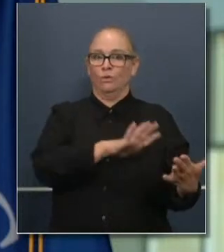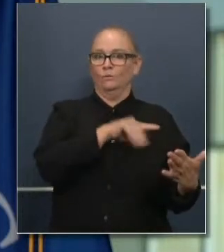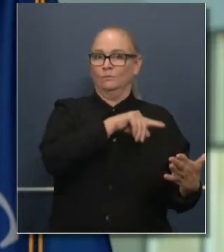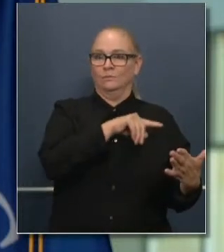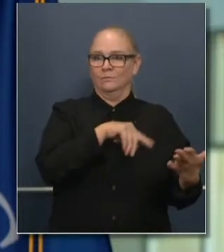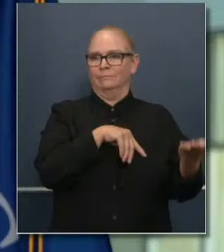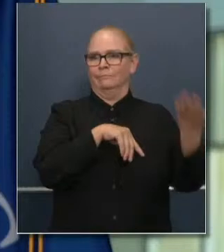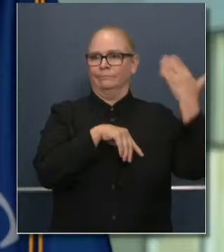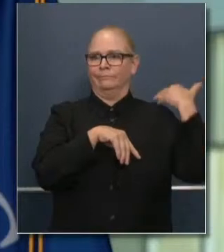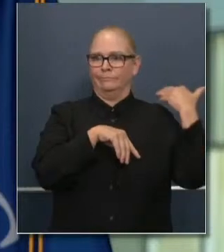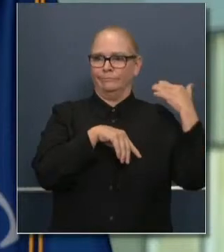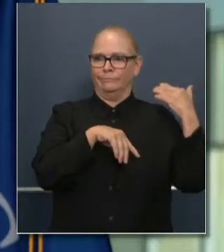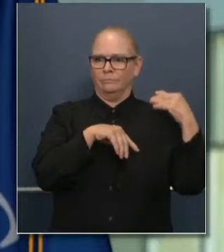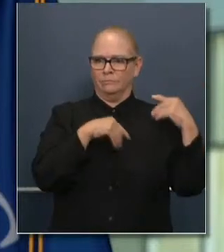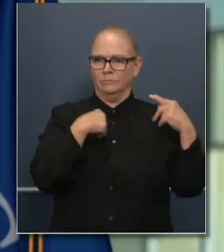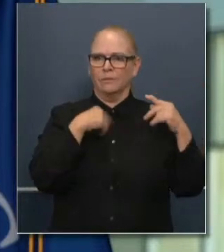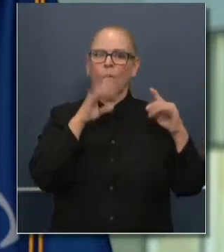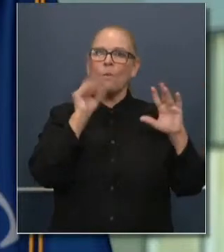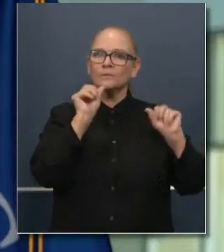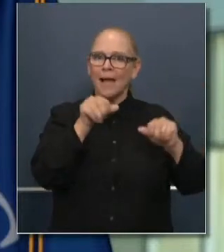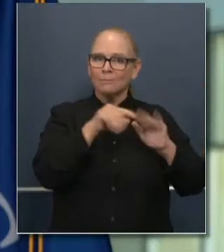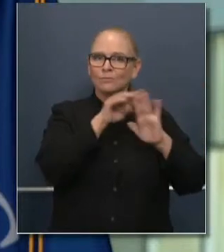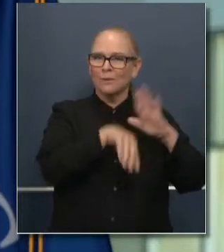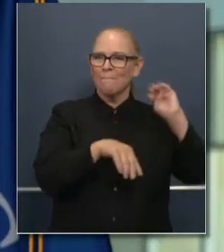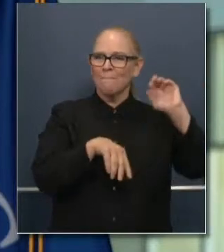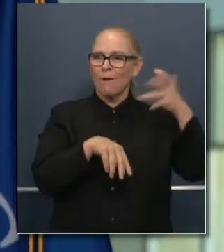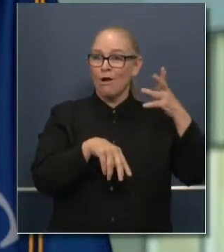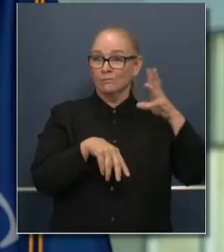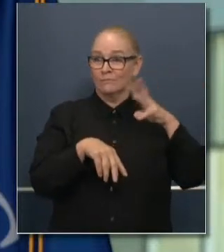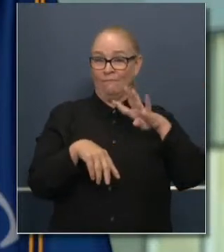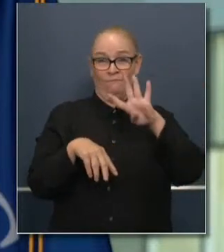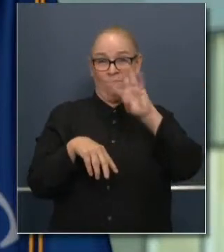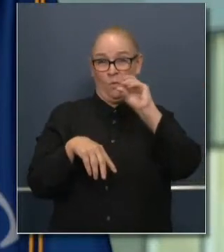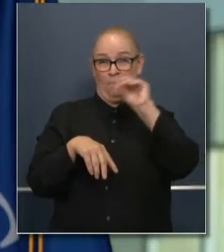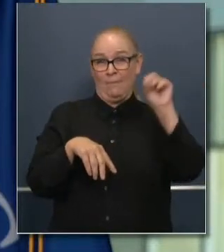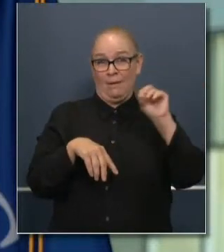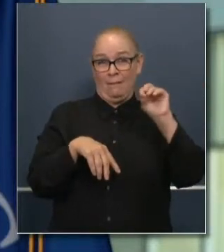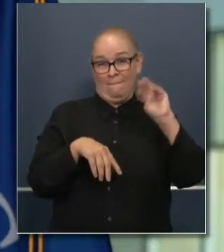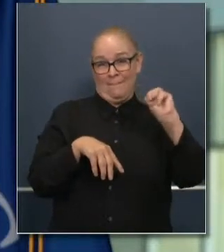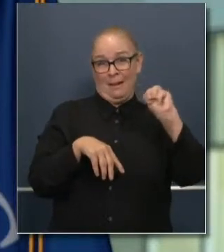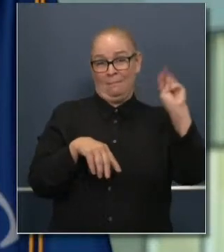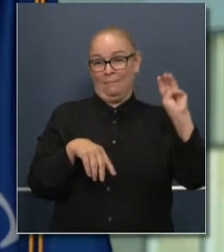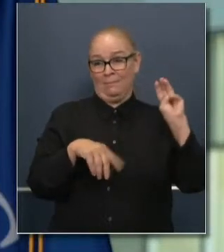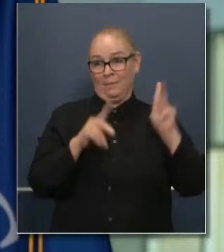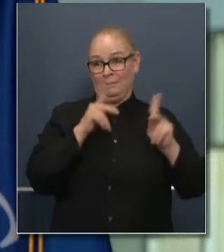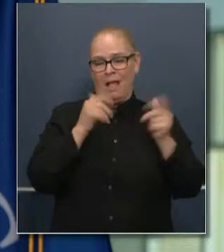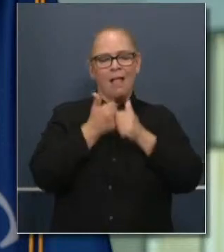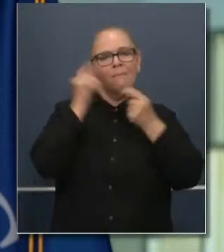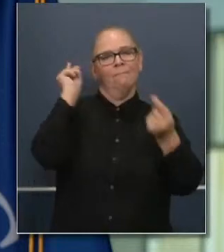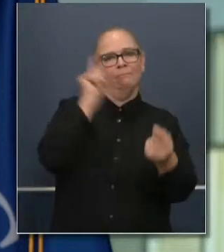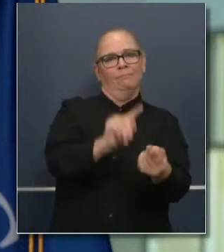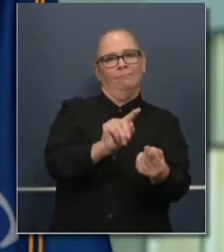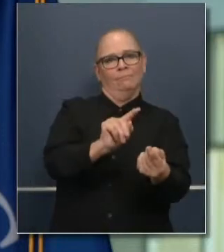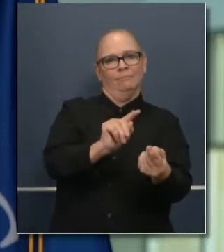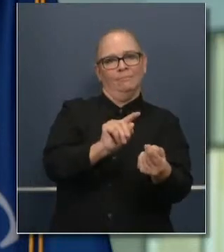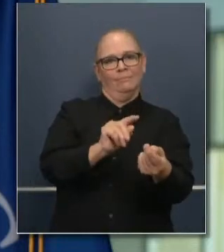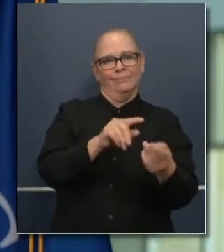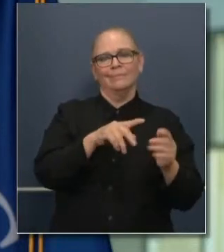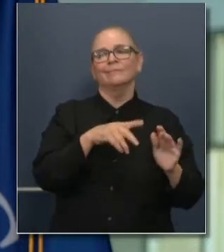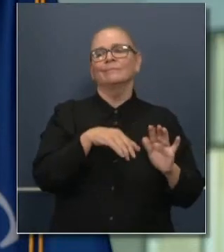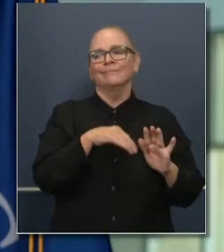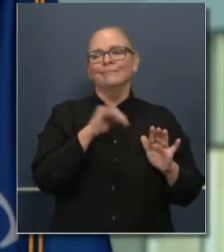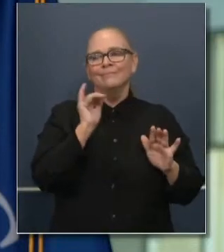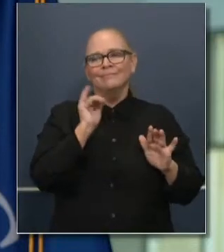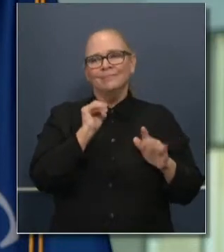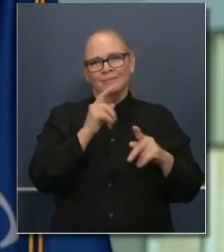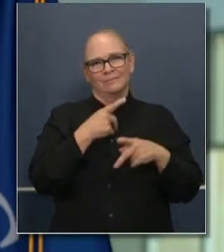40 million strong really met that moment and did everything in their power to mitigate the growth and spread of this